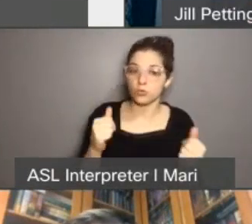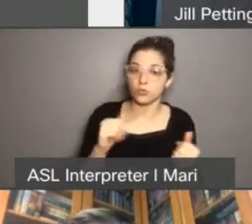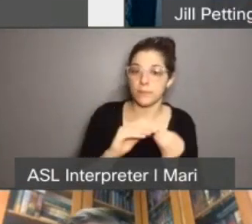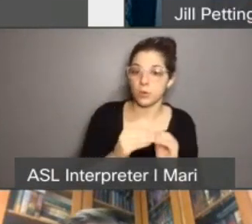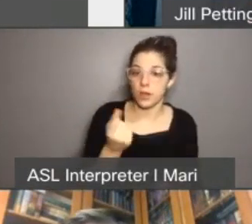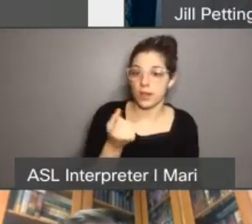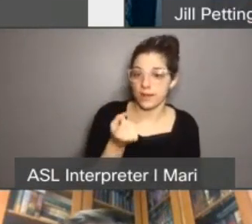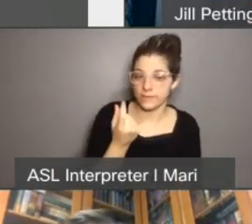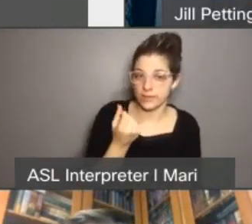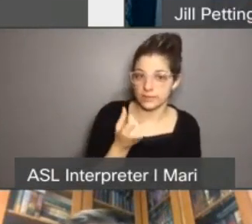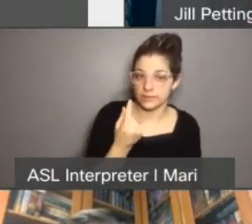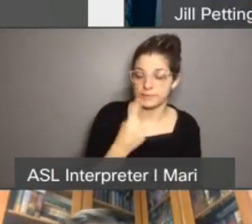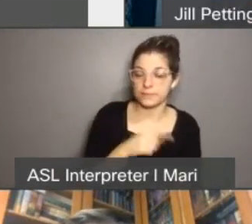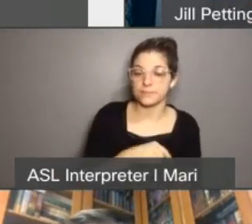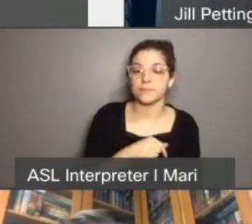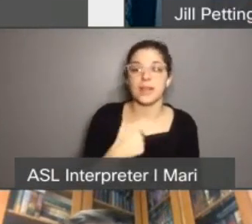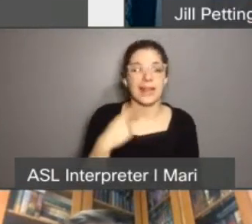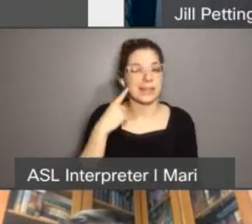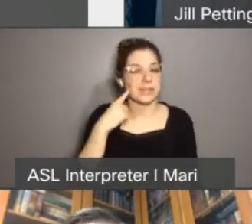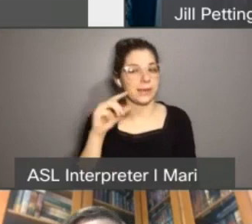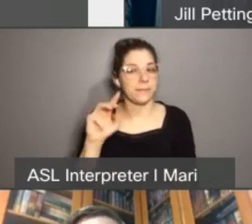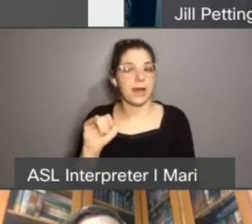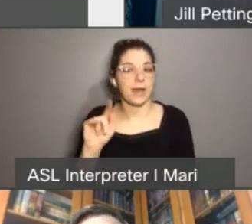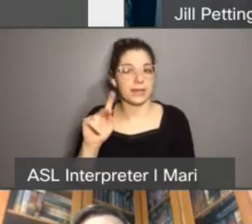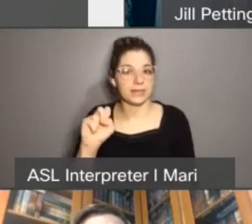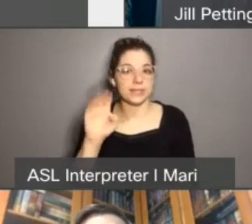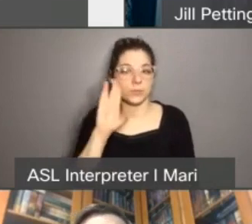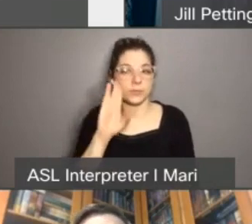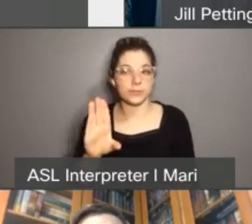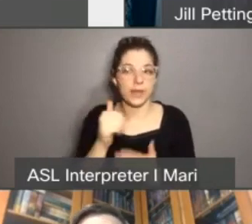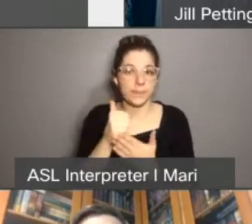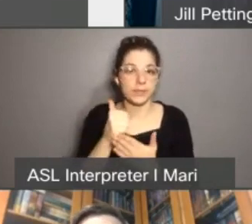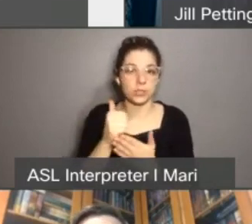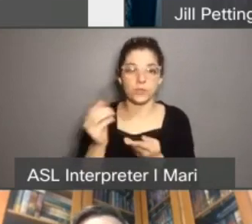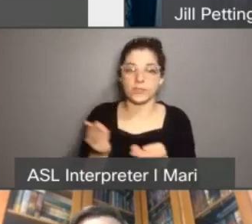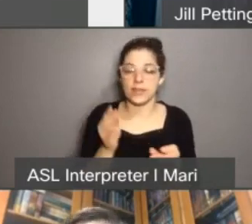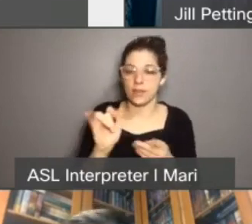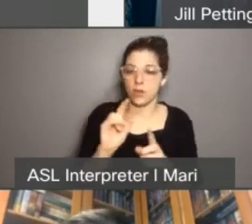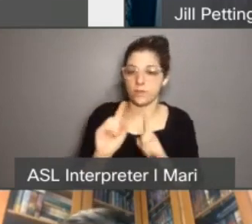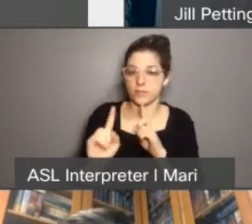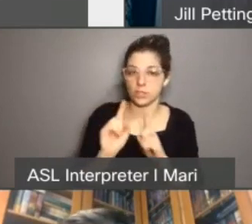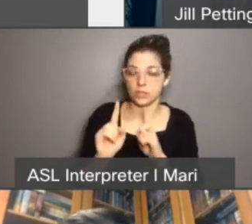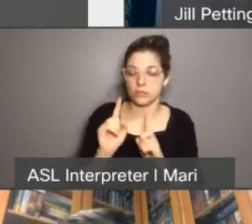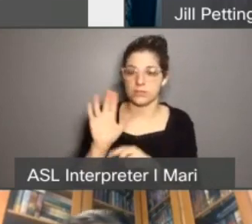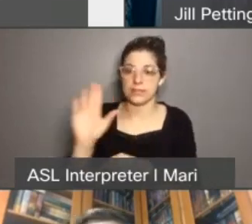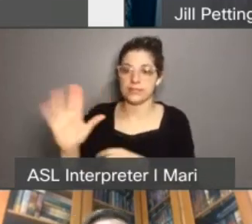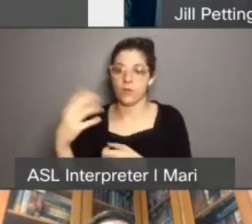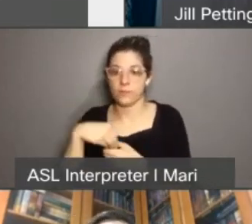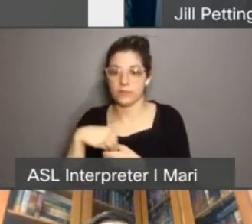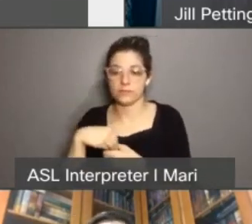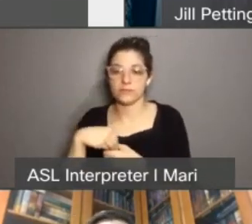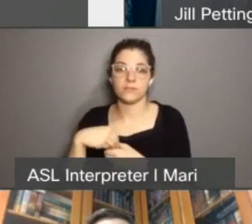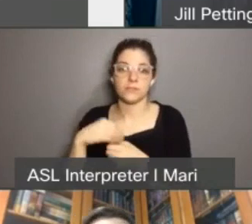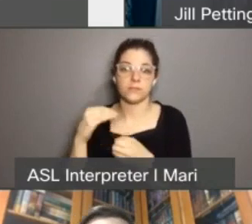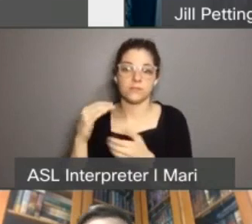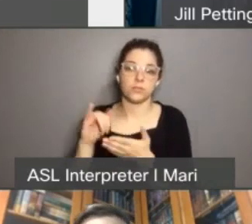11. And I believe that Mike Tripati will be helping to facilitate that conversation because of his involvement in the New